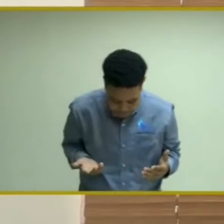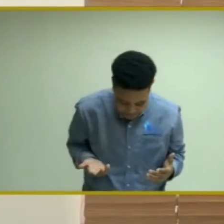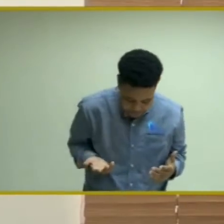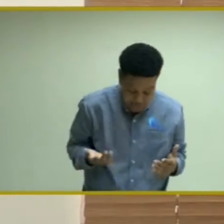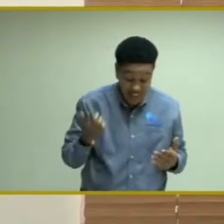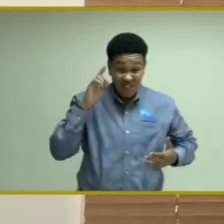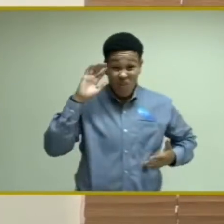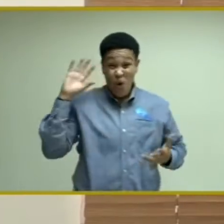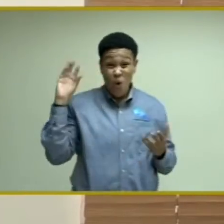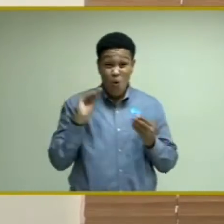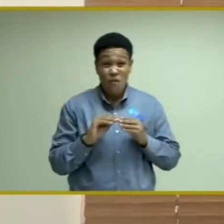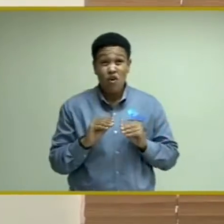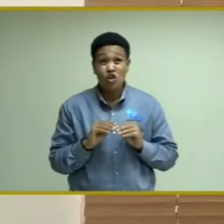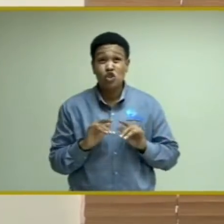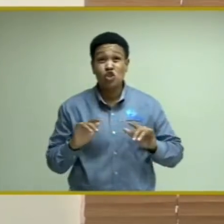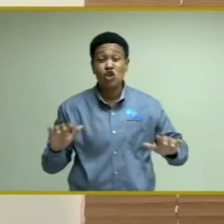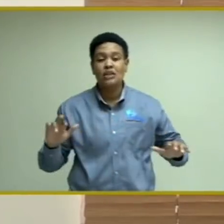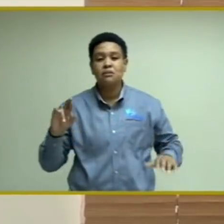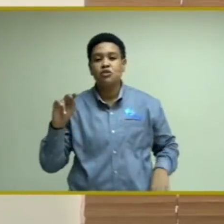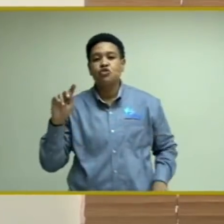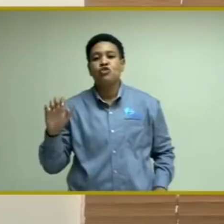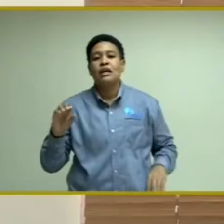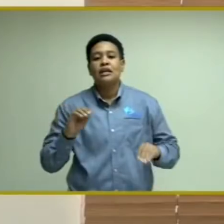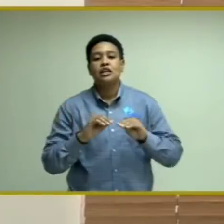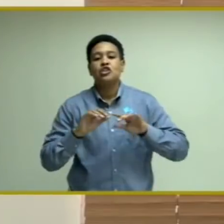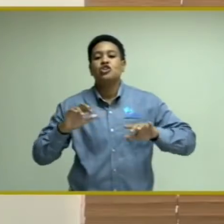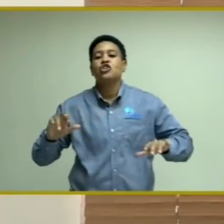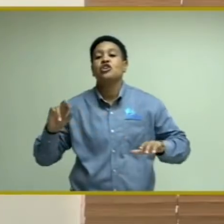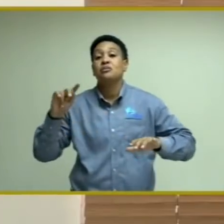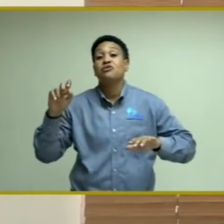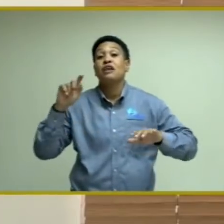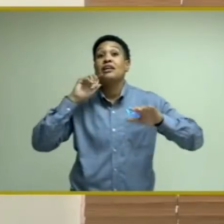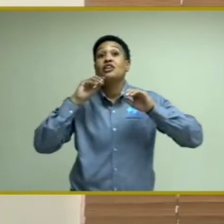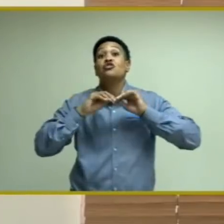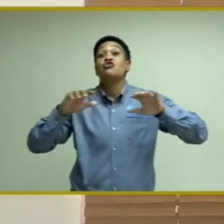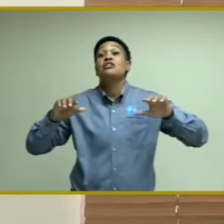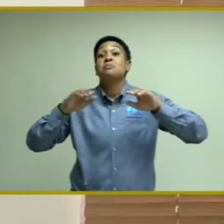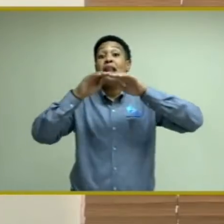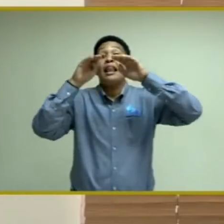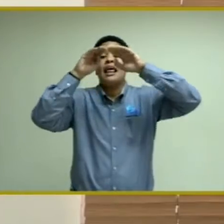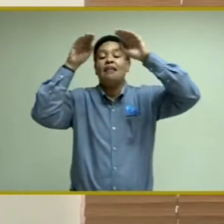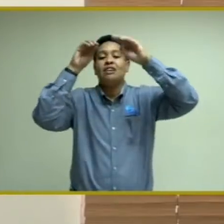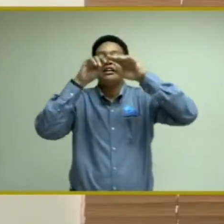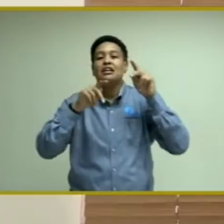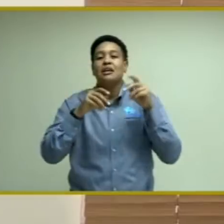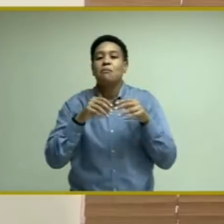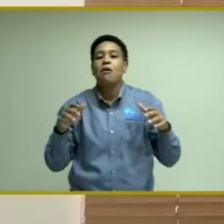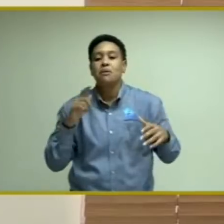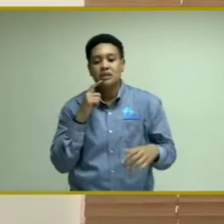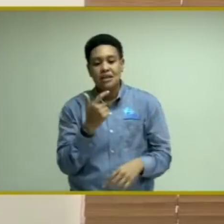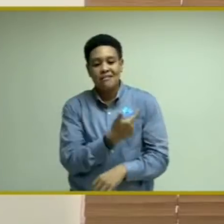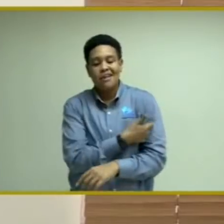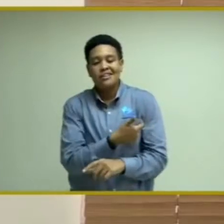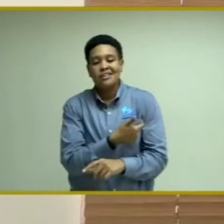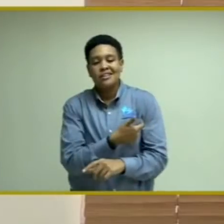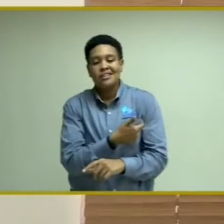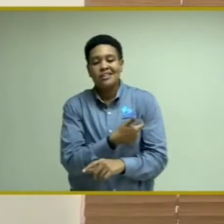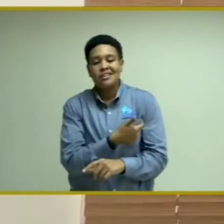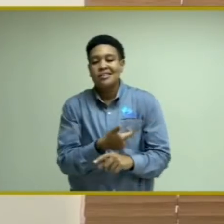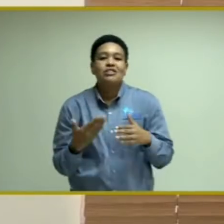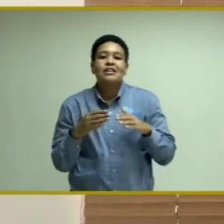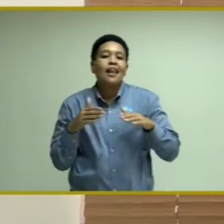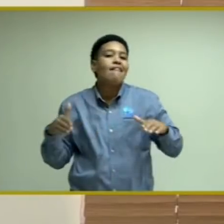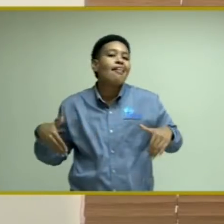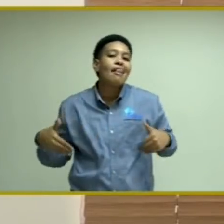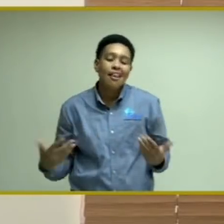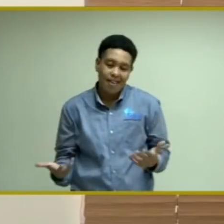overall transmission rate, the transmission level within the population, vaccination is not at the level